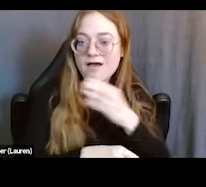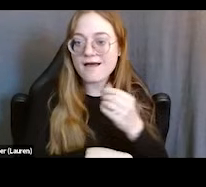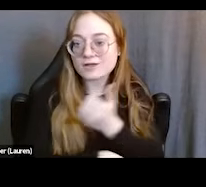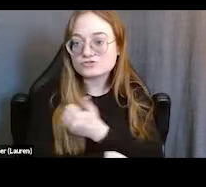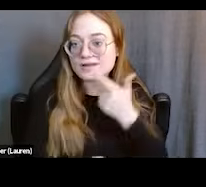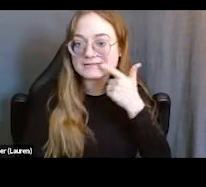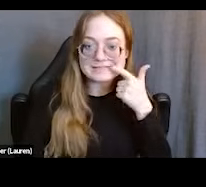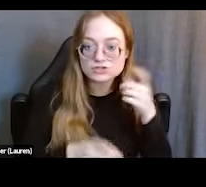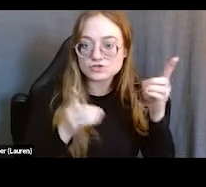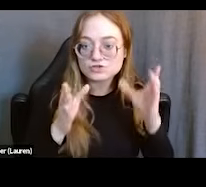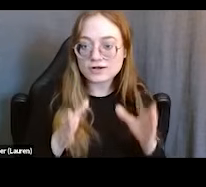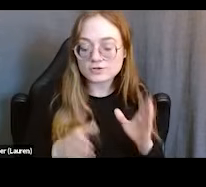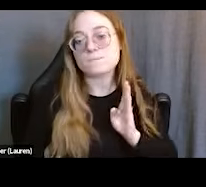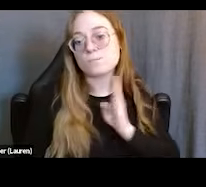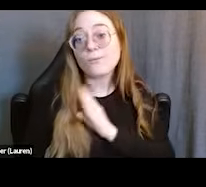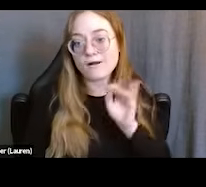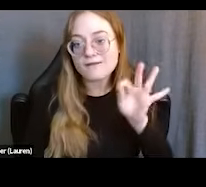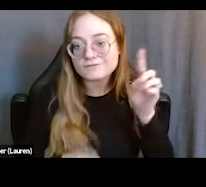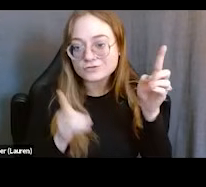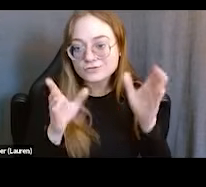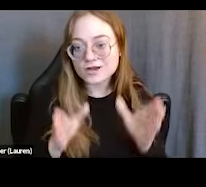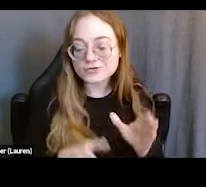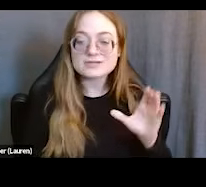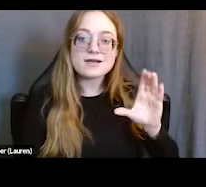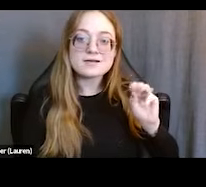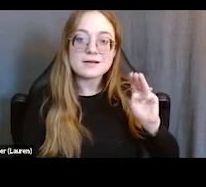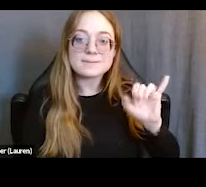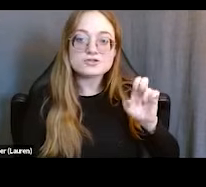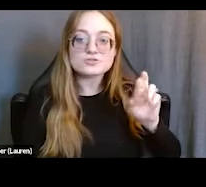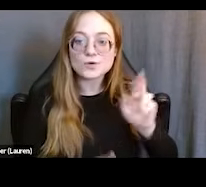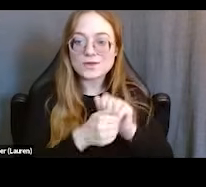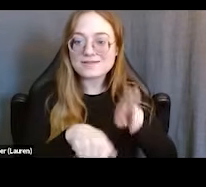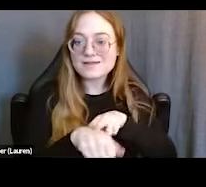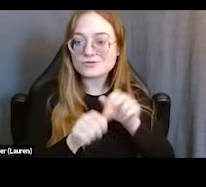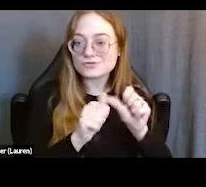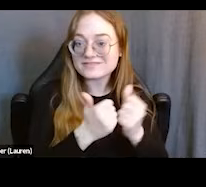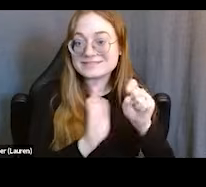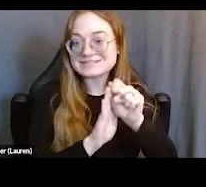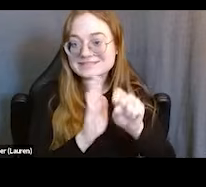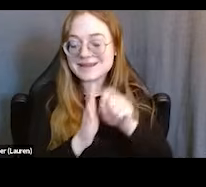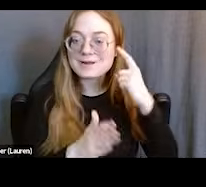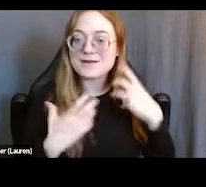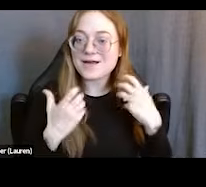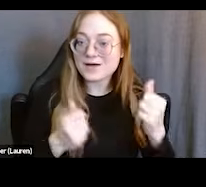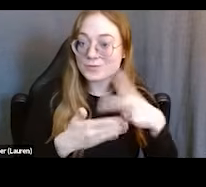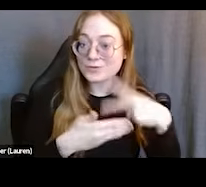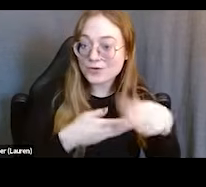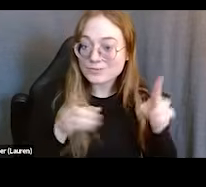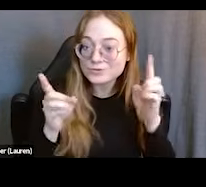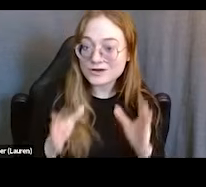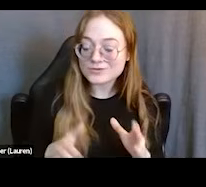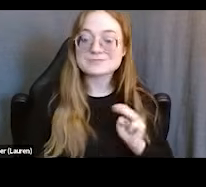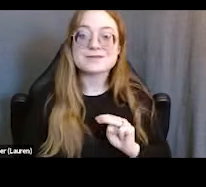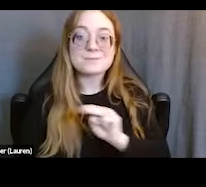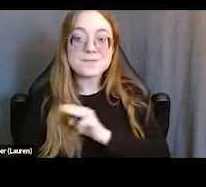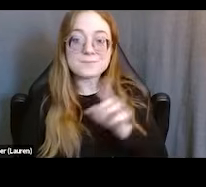Directors, Board of Directors, Commissioner with the National Association of State Mental Health Program Directors, member of the National Academy